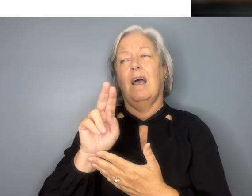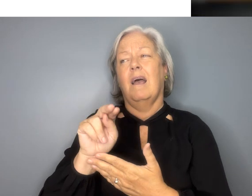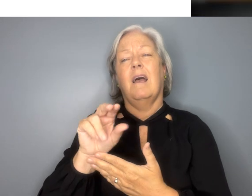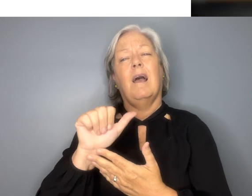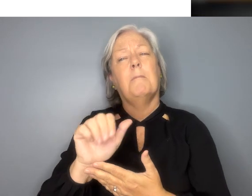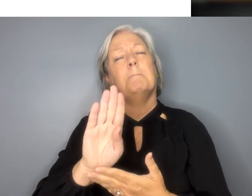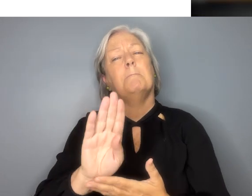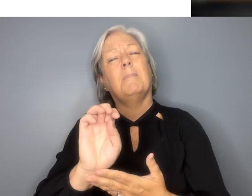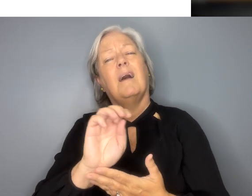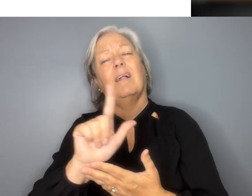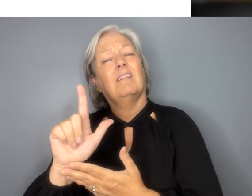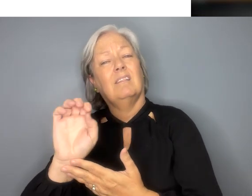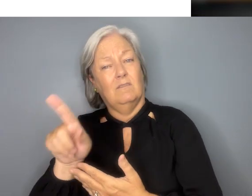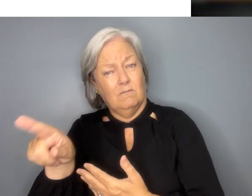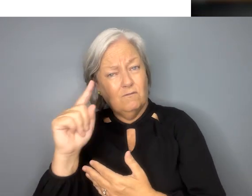Annabelle.